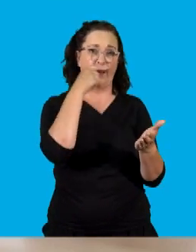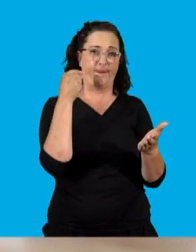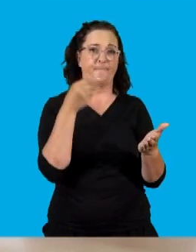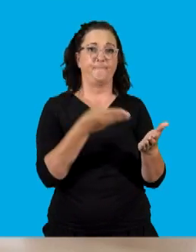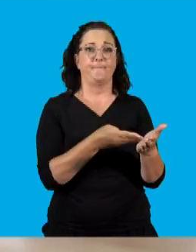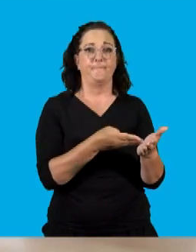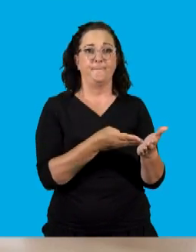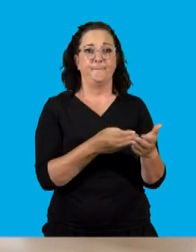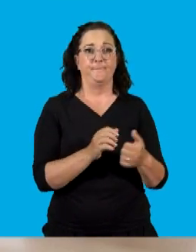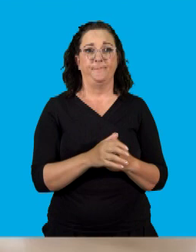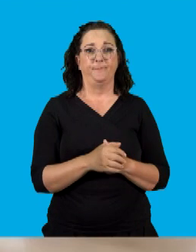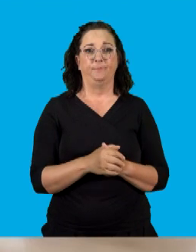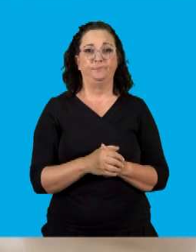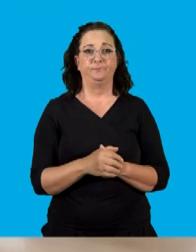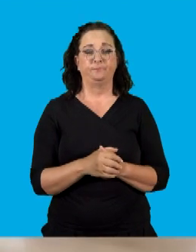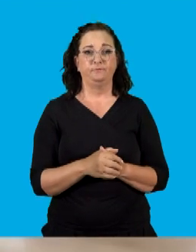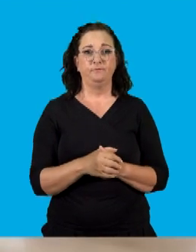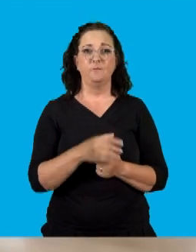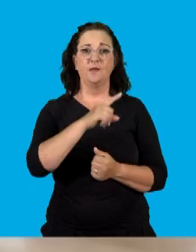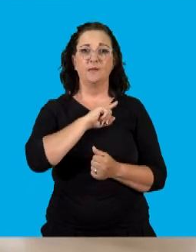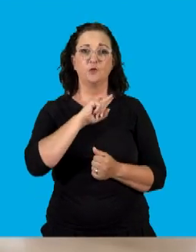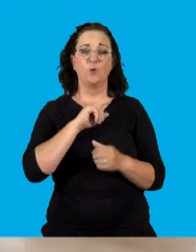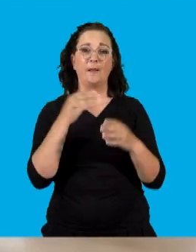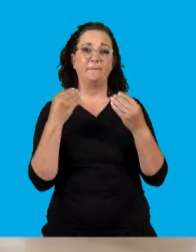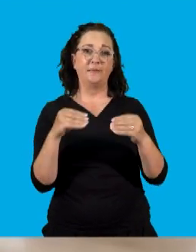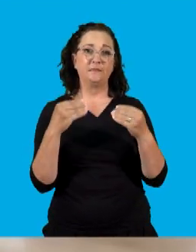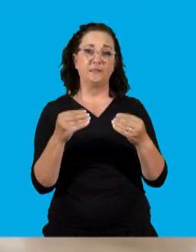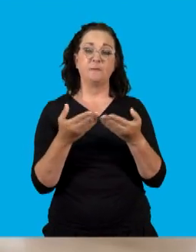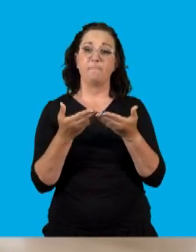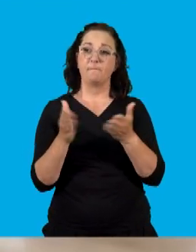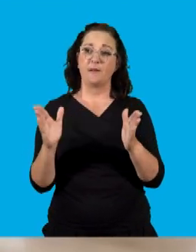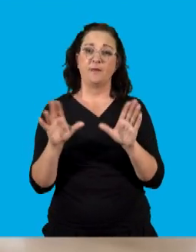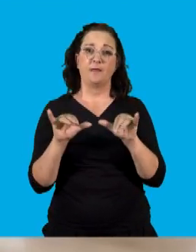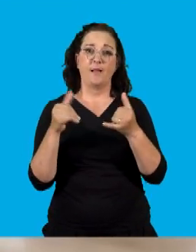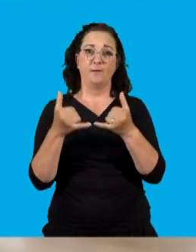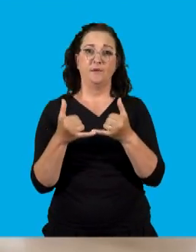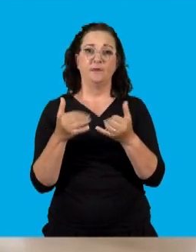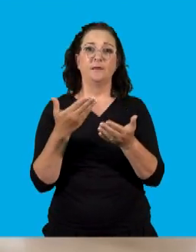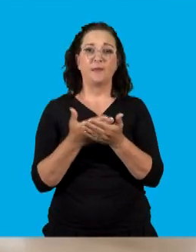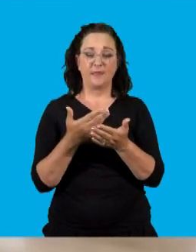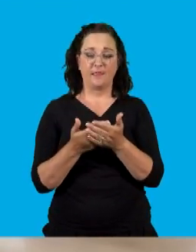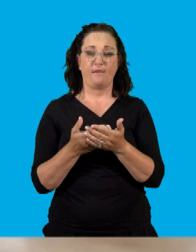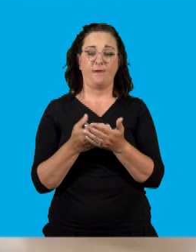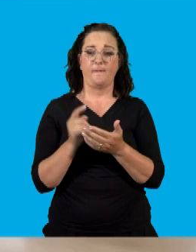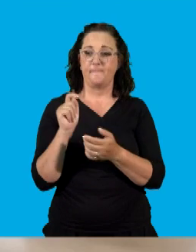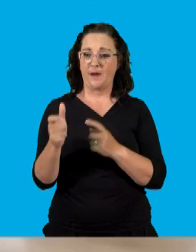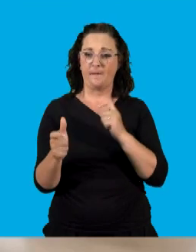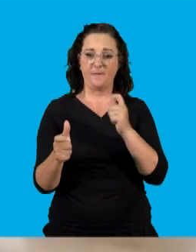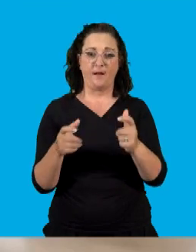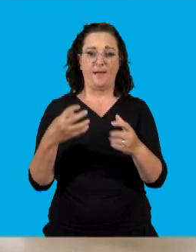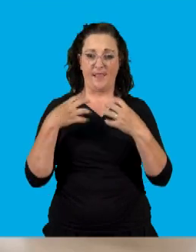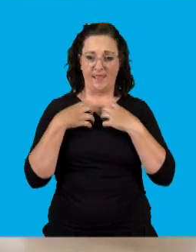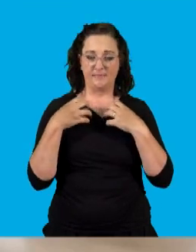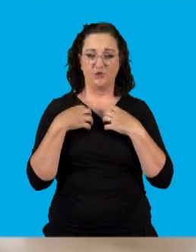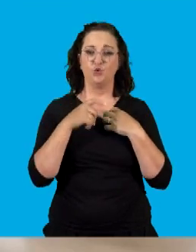Since it is registered in its own name, that particular business, which is a public company, can buy assets using